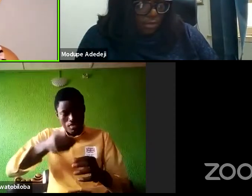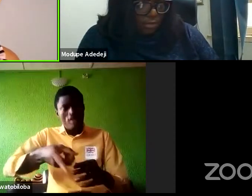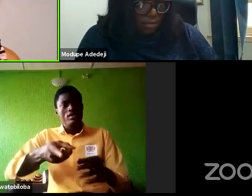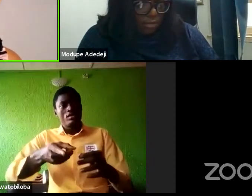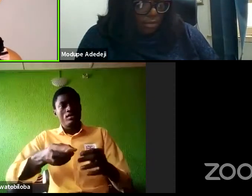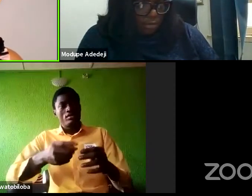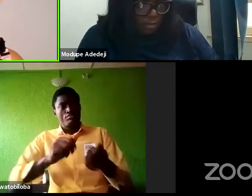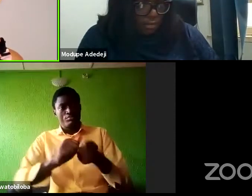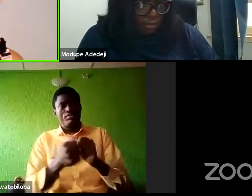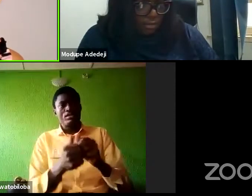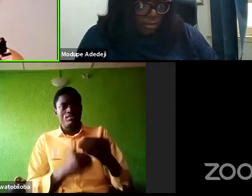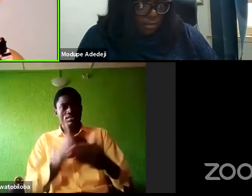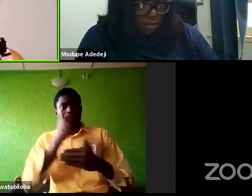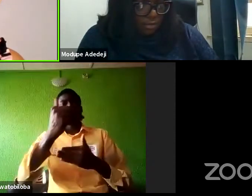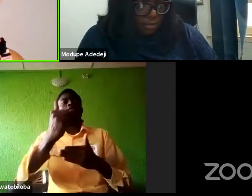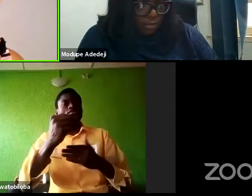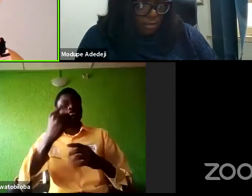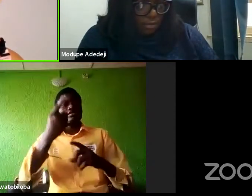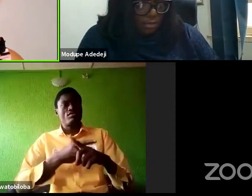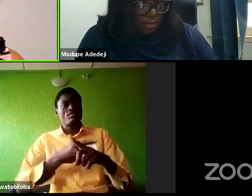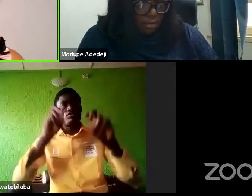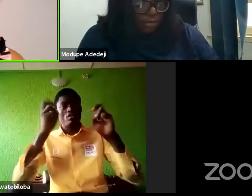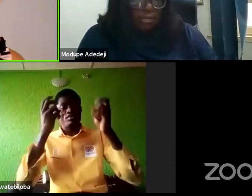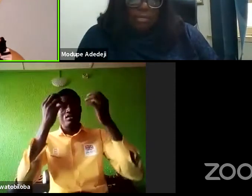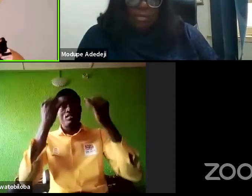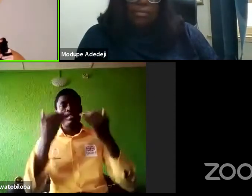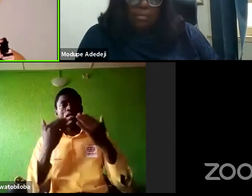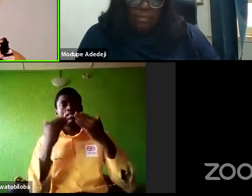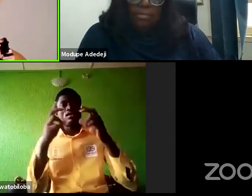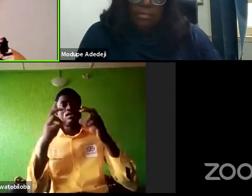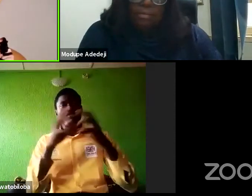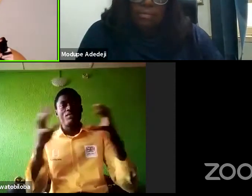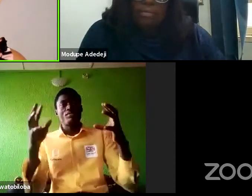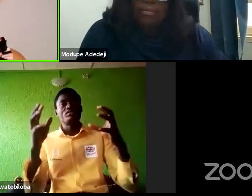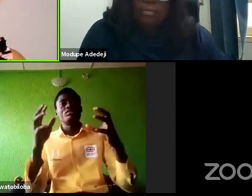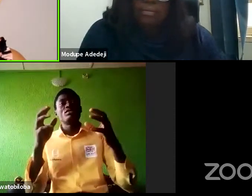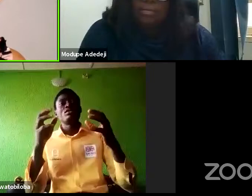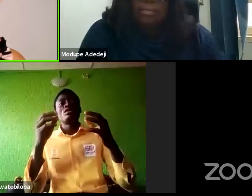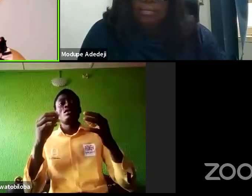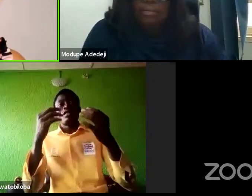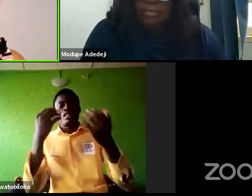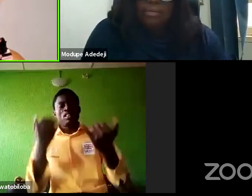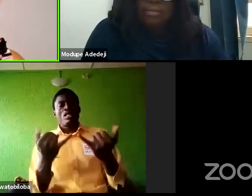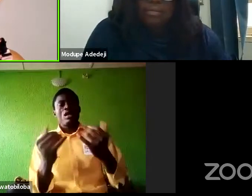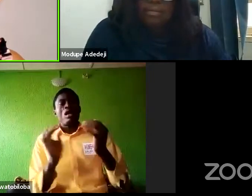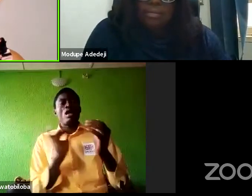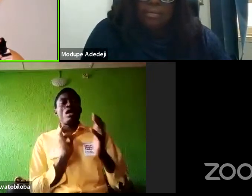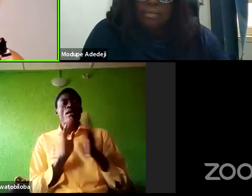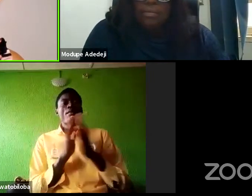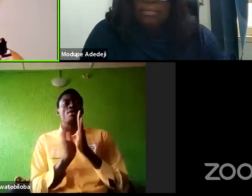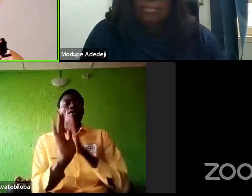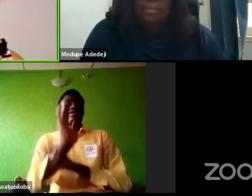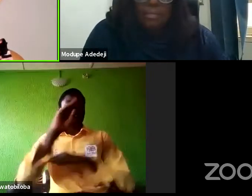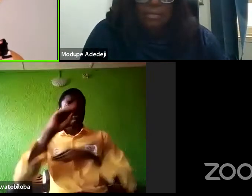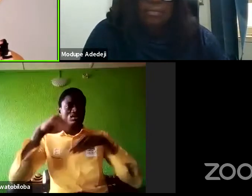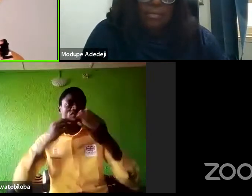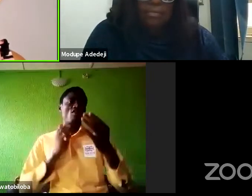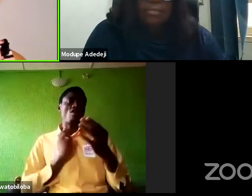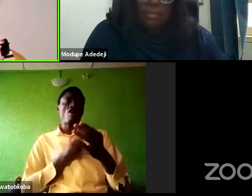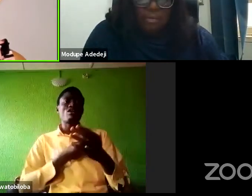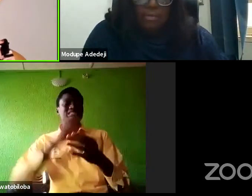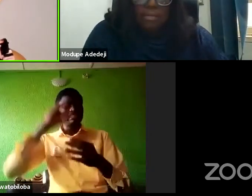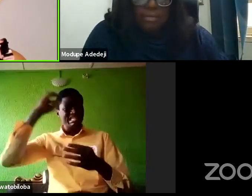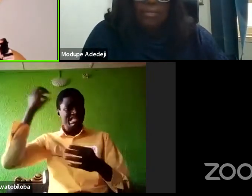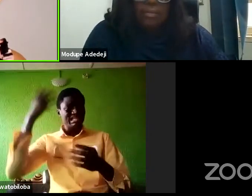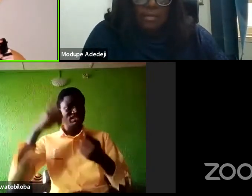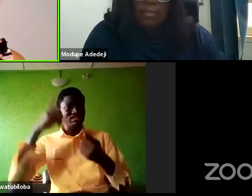Thank you very much. On this note, I want to say that God will give us the grace to see beyond today and many more months ahead